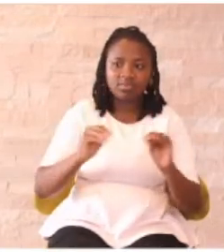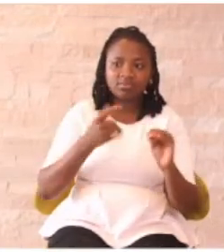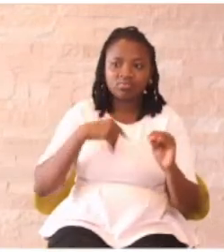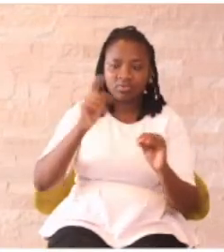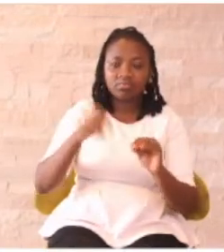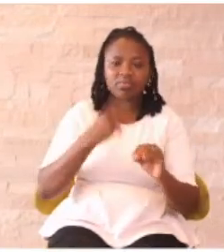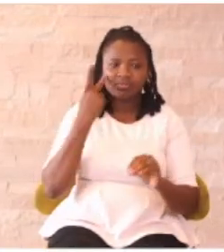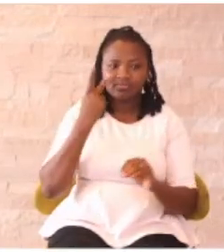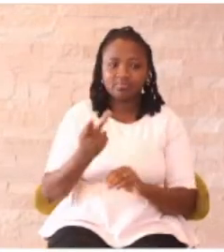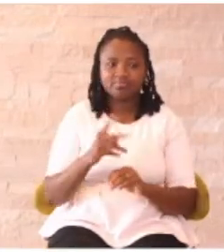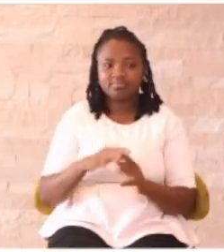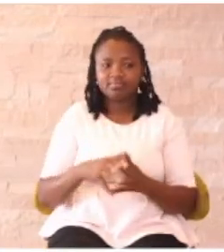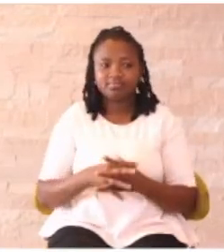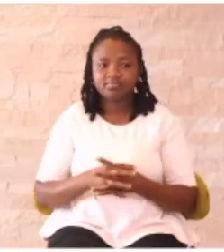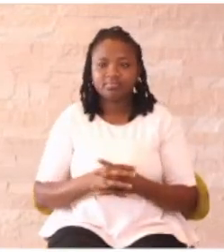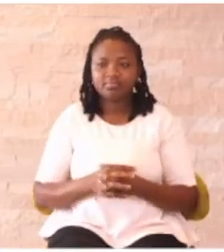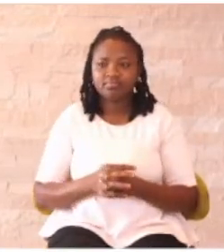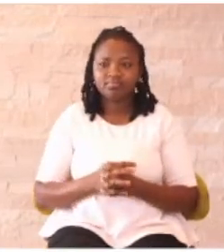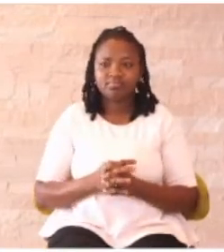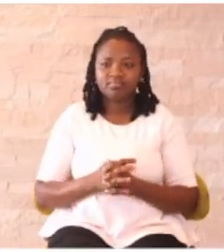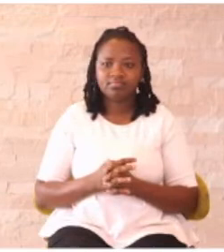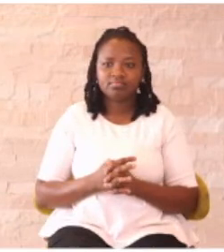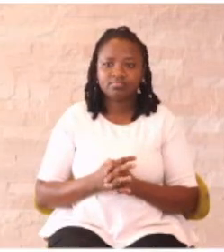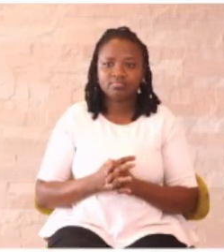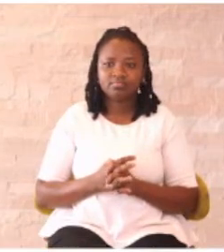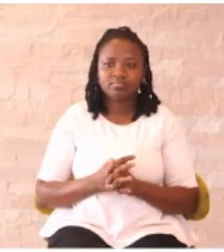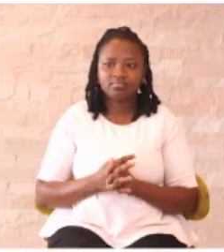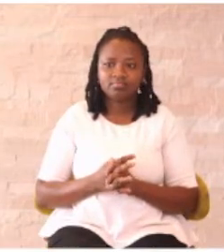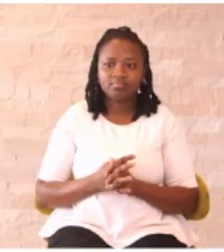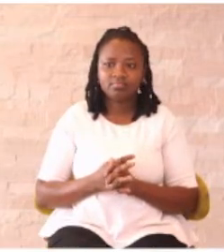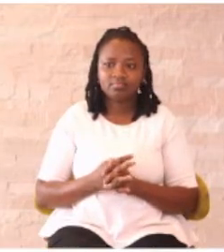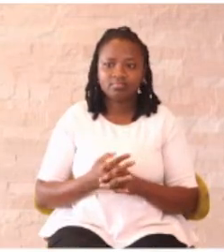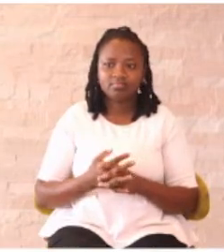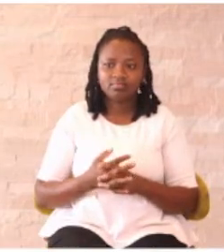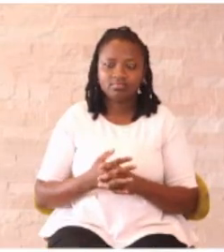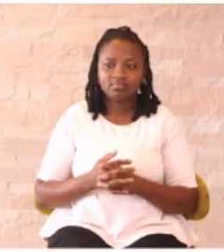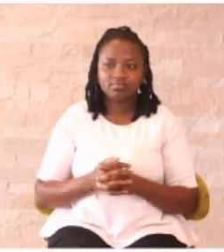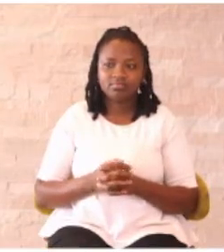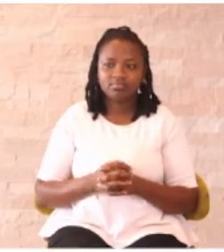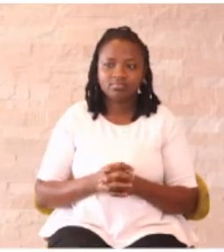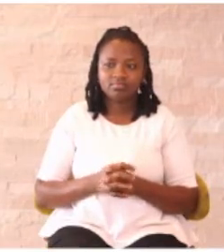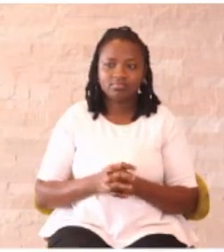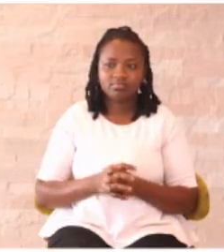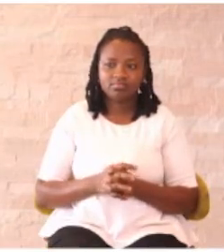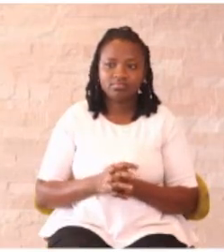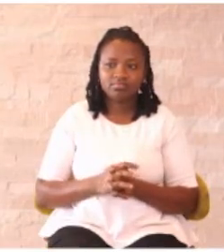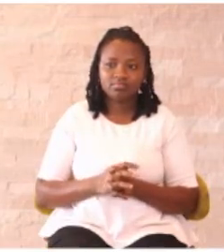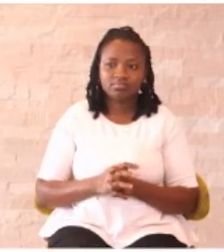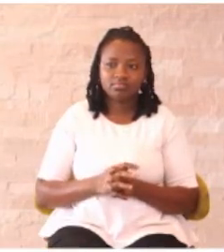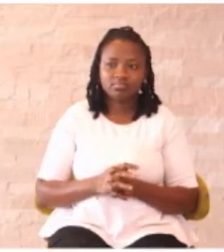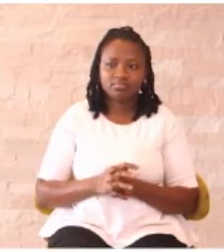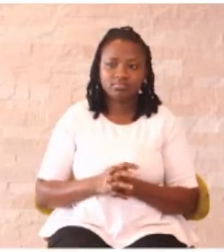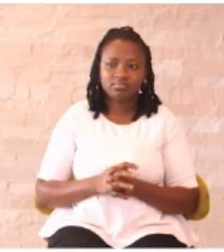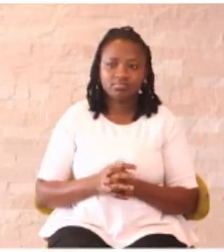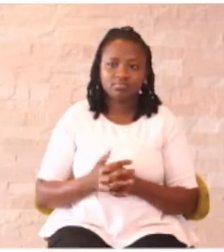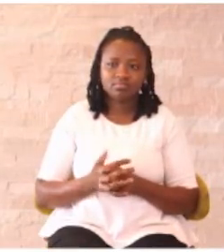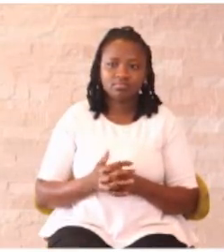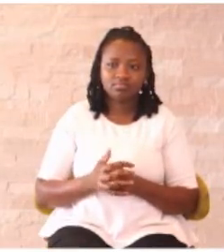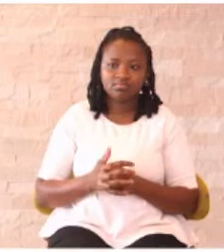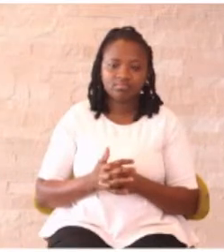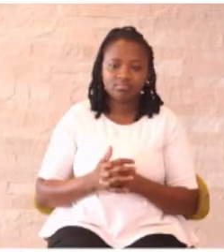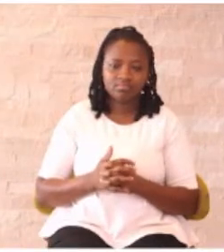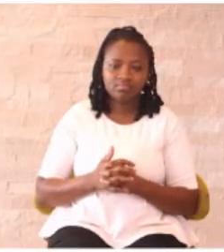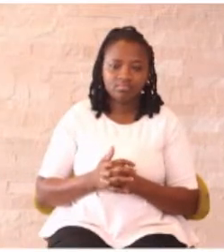lookout. Lessons learned, I won't go through that. So the challenges. Government restriction on Facebook has